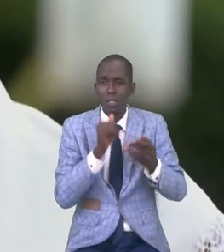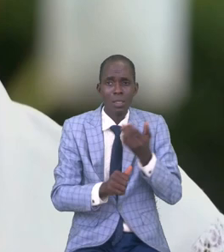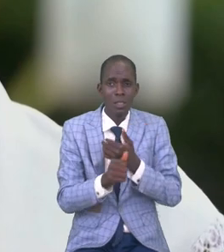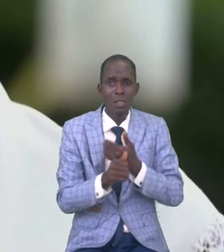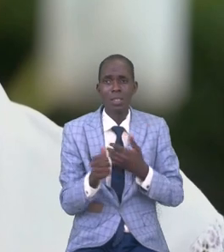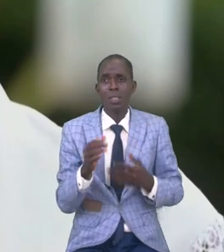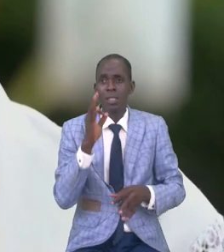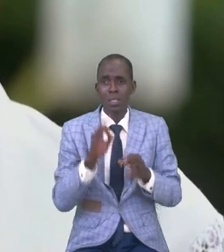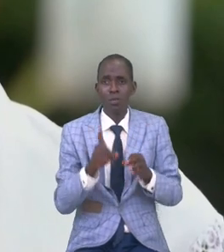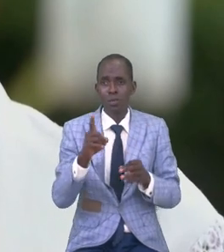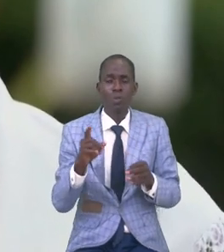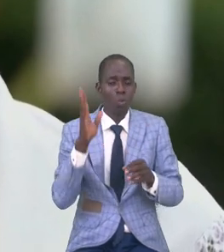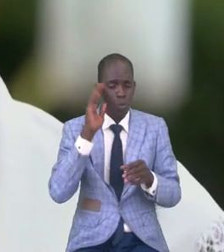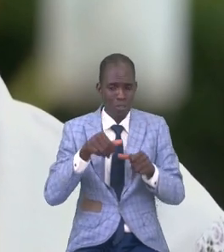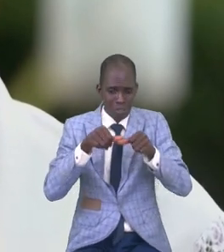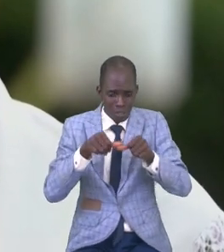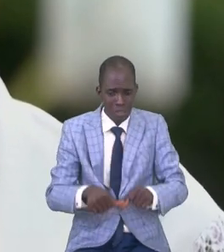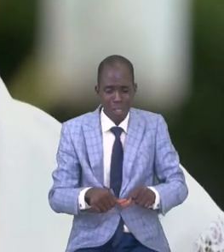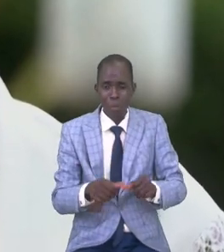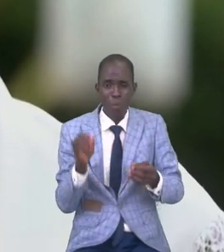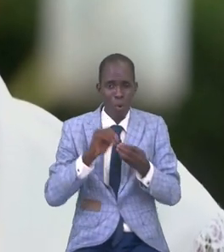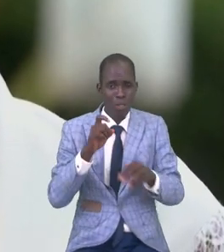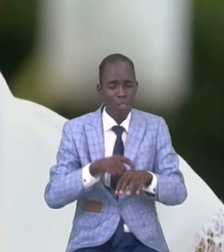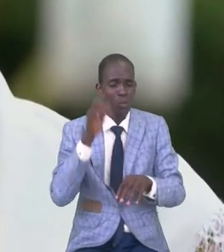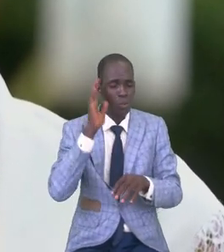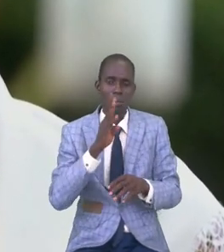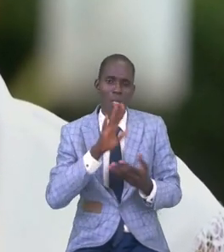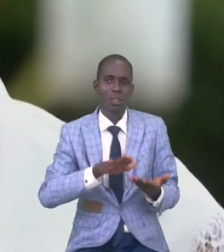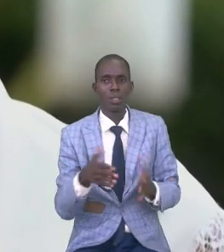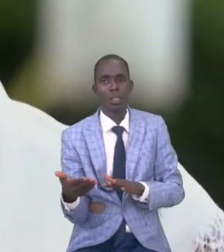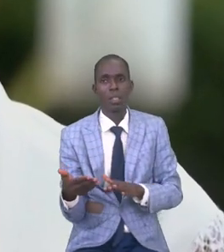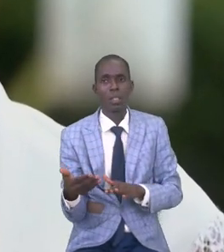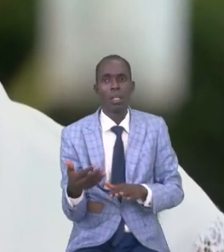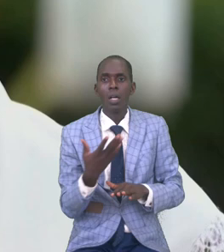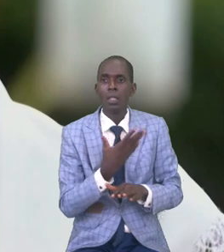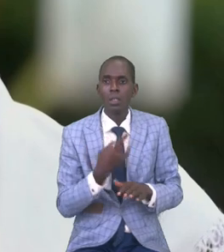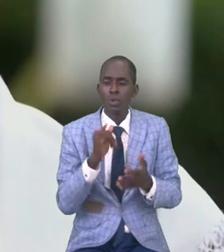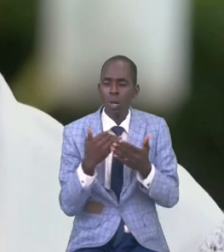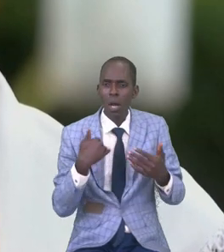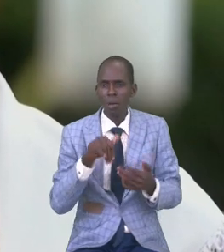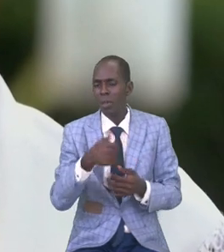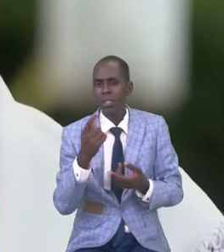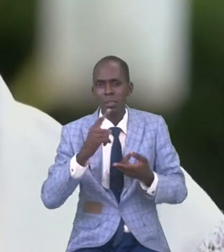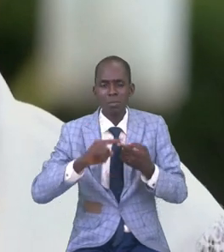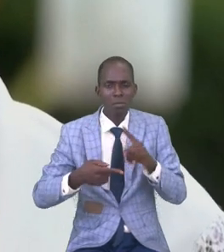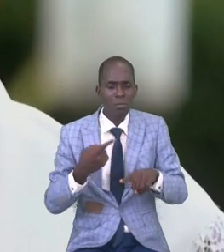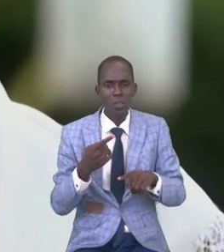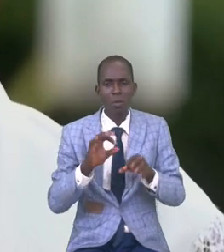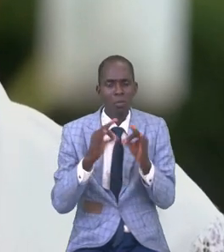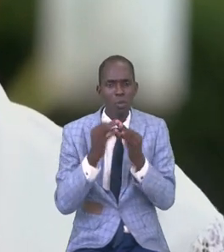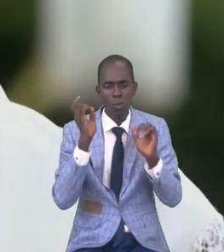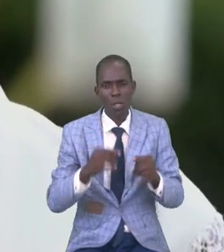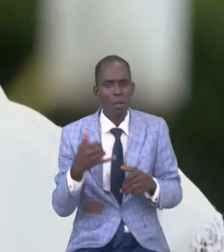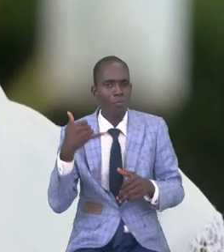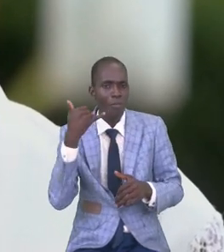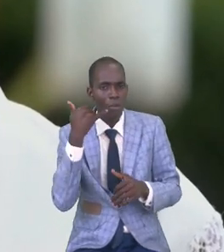had spent any minute here, you would have been dead." He said, "Do you have any relatives I can come in contact with?" I gave my